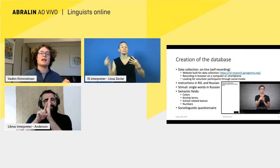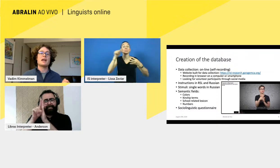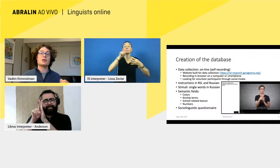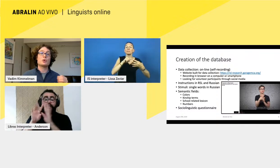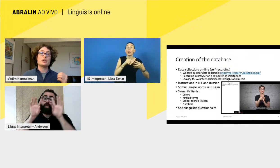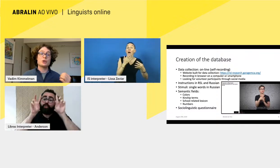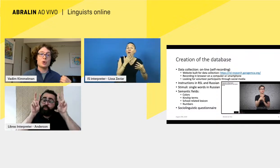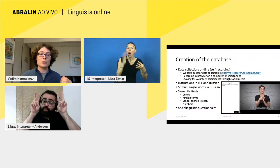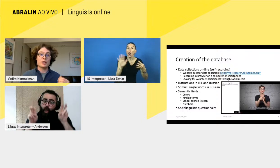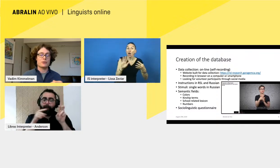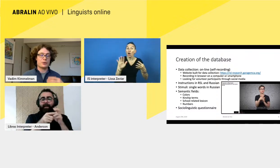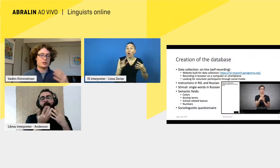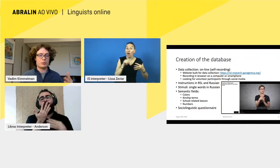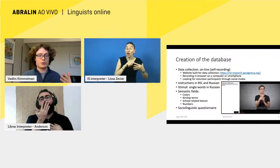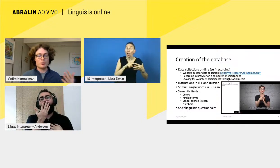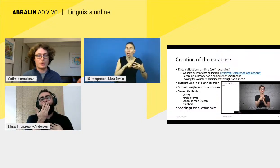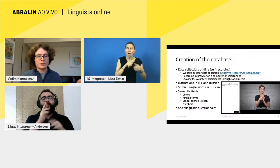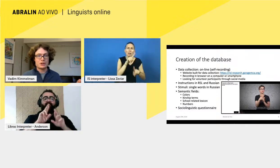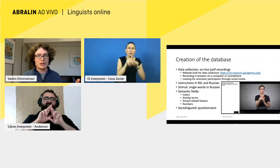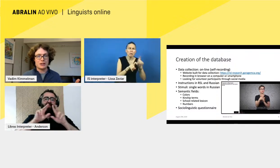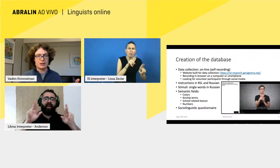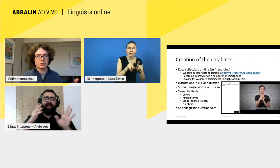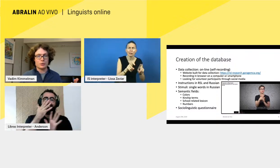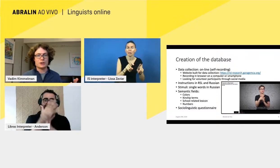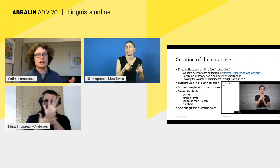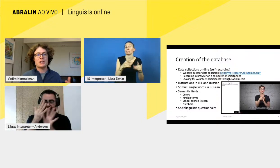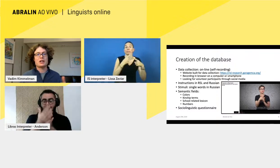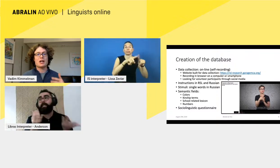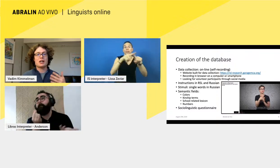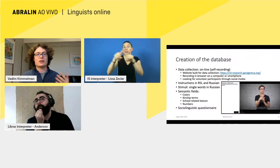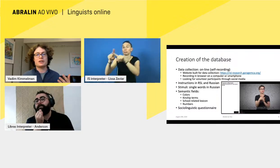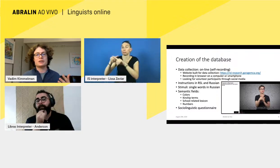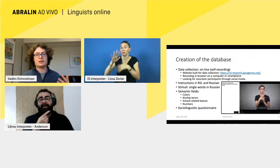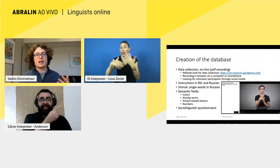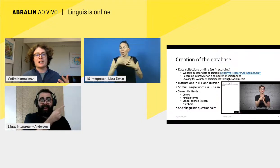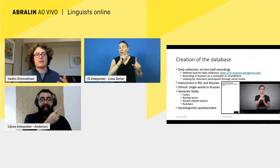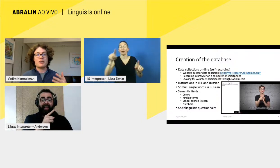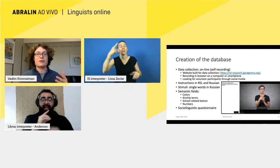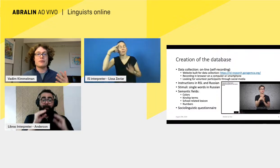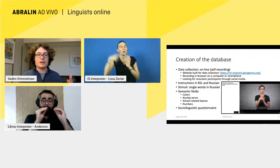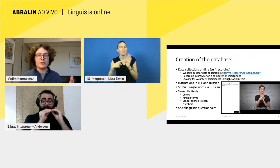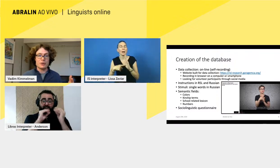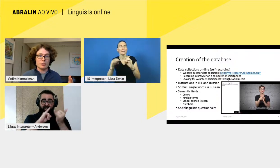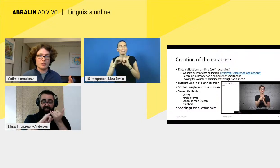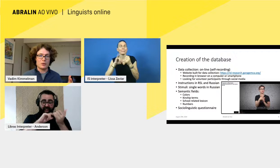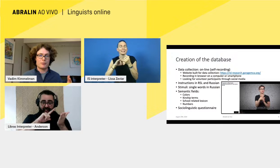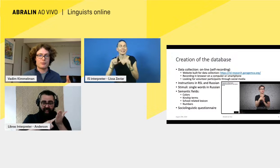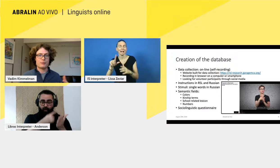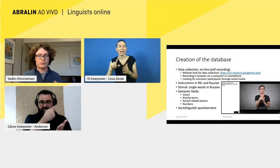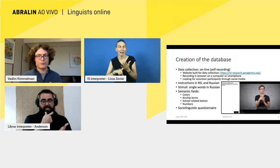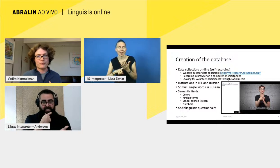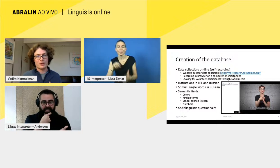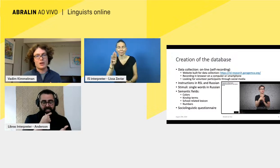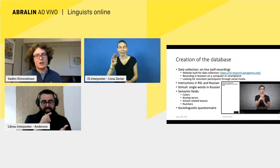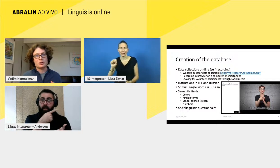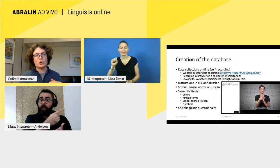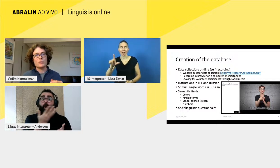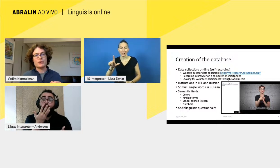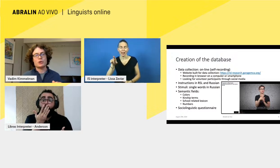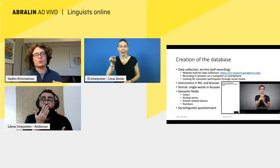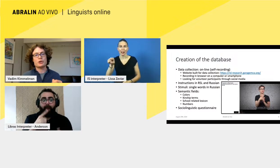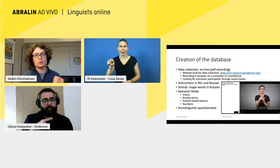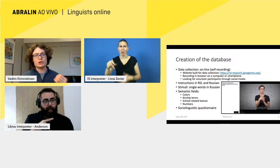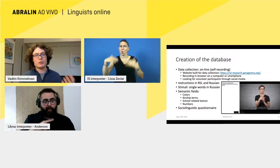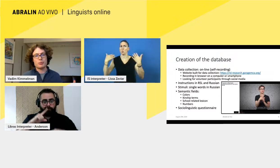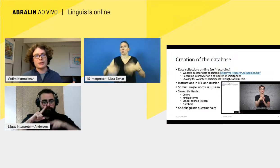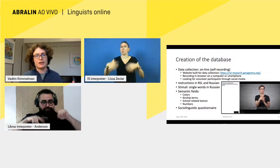languages. And we know that, for example, in British Sign Language, colors are very variable. So